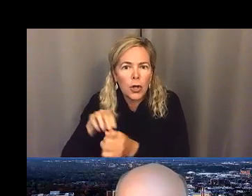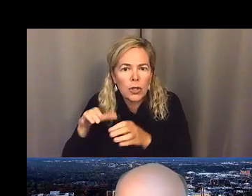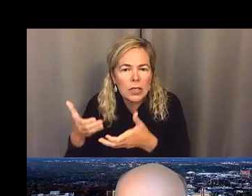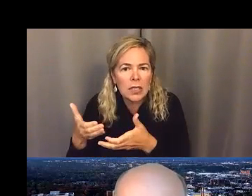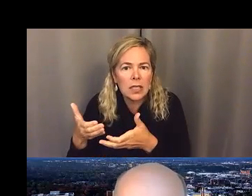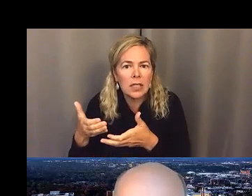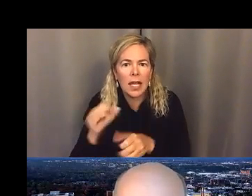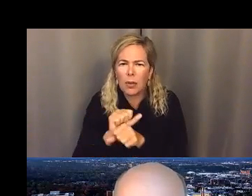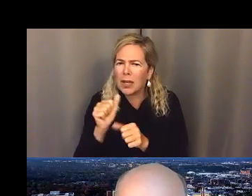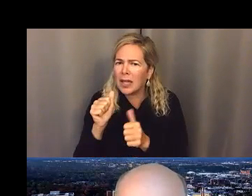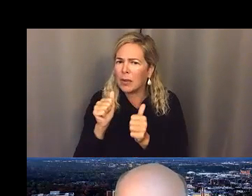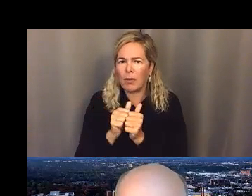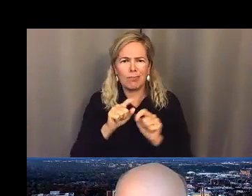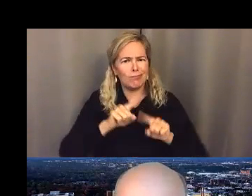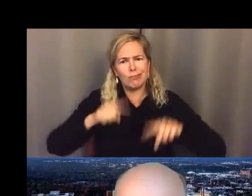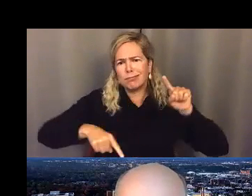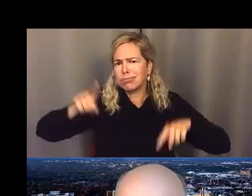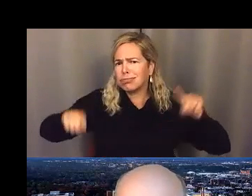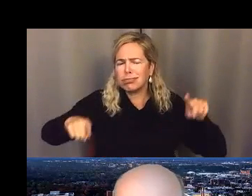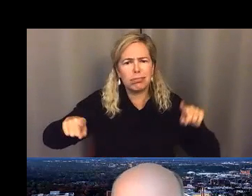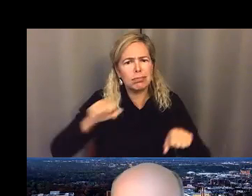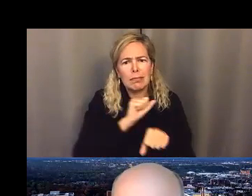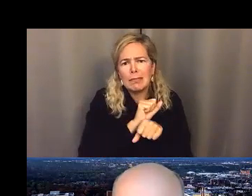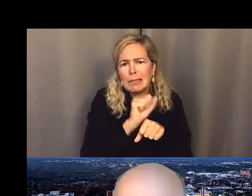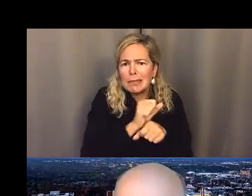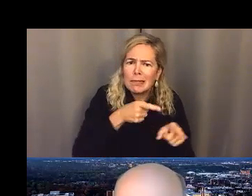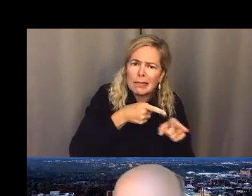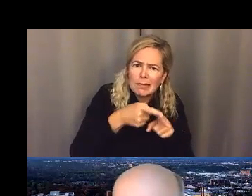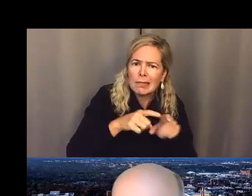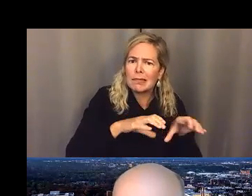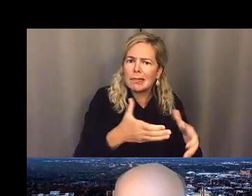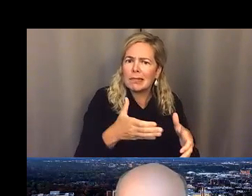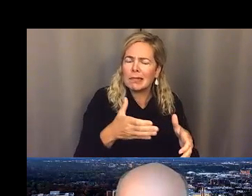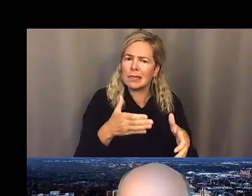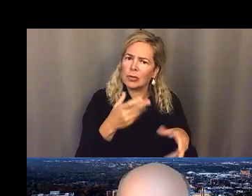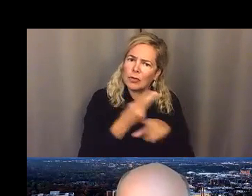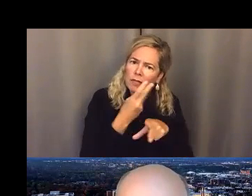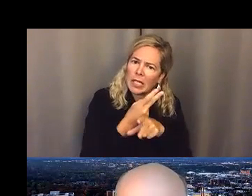employee groups within Michigan Medicine to try to come up with some solutions.